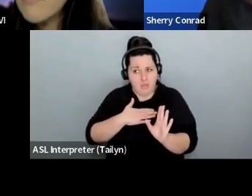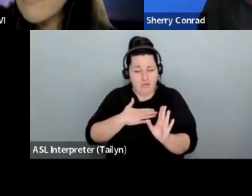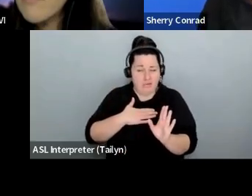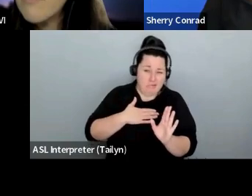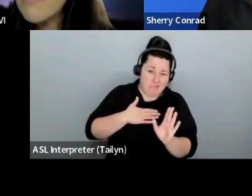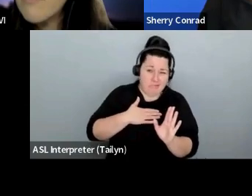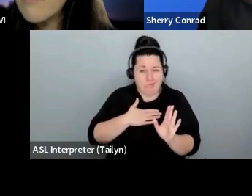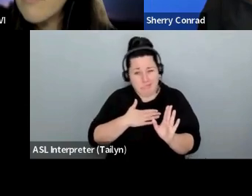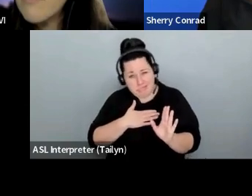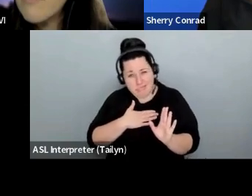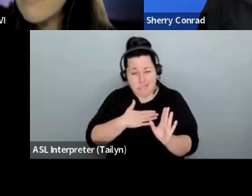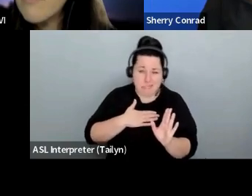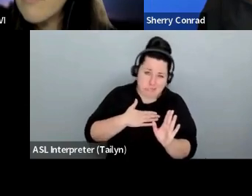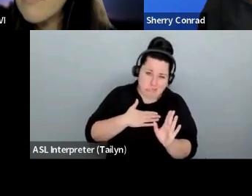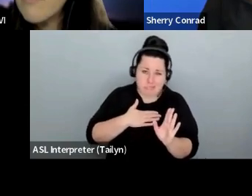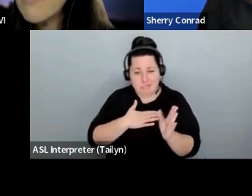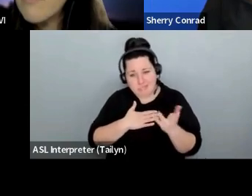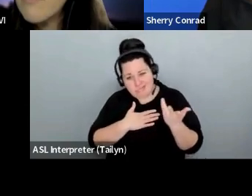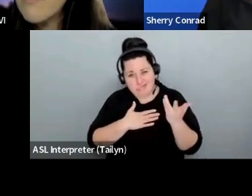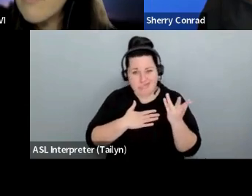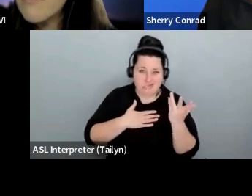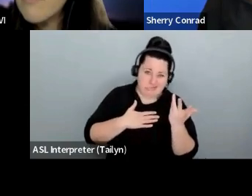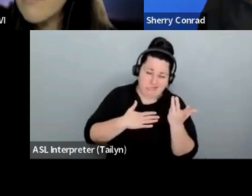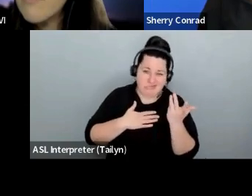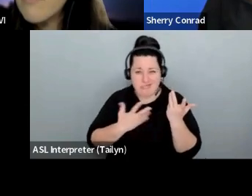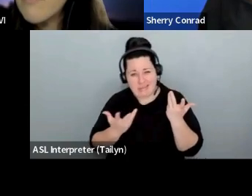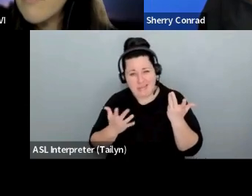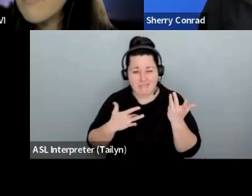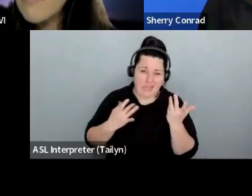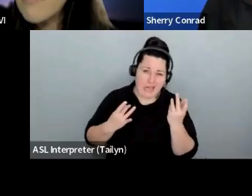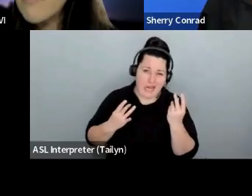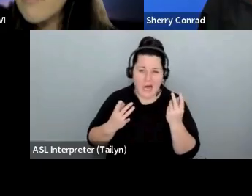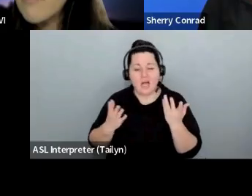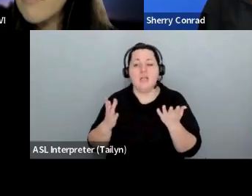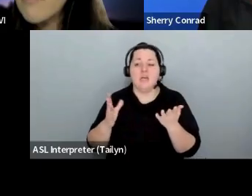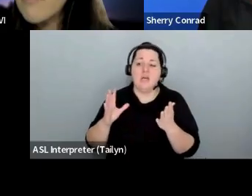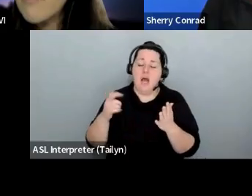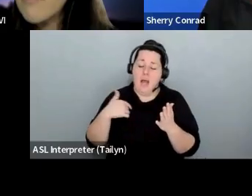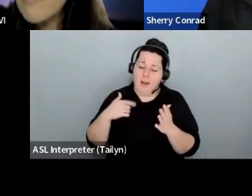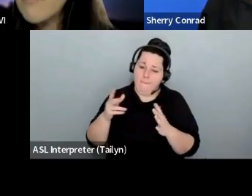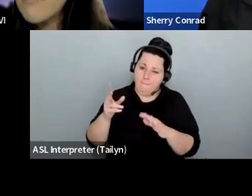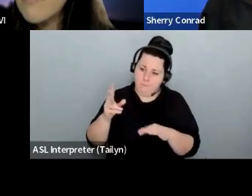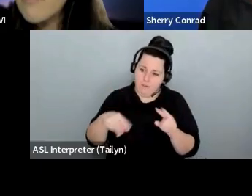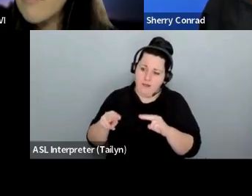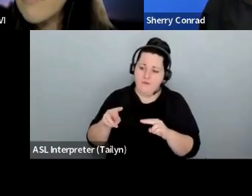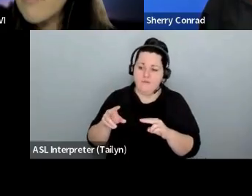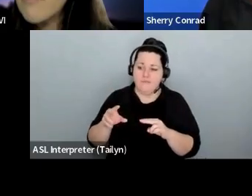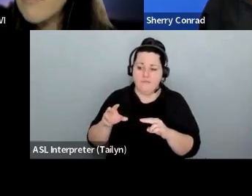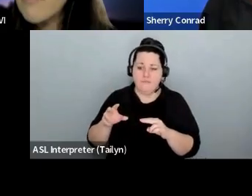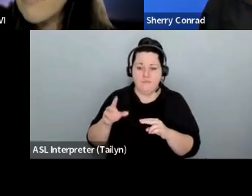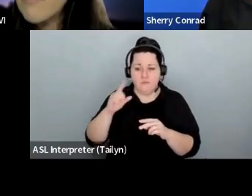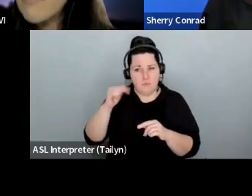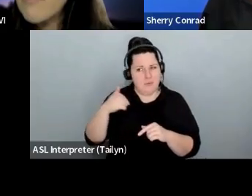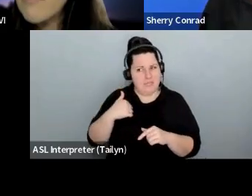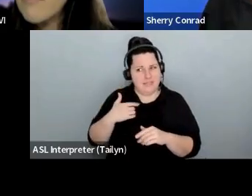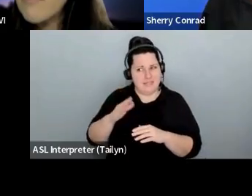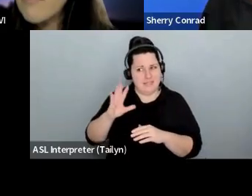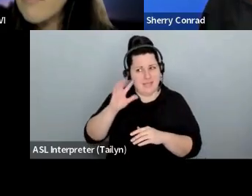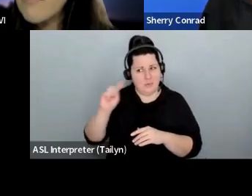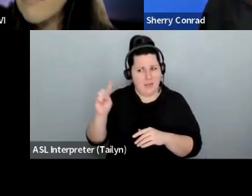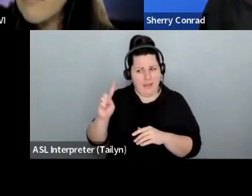reservation, hesitation, palpitation for this is looking at, that sounds to me a little